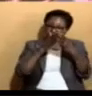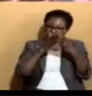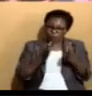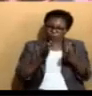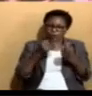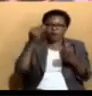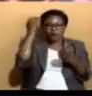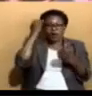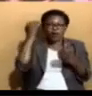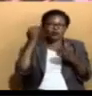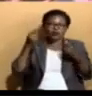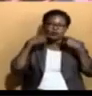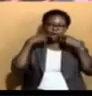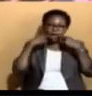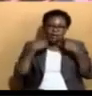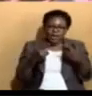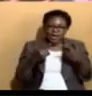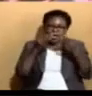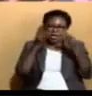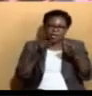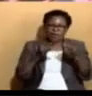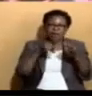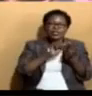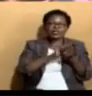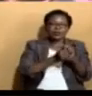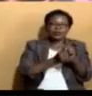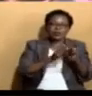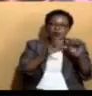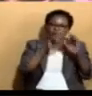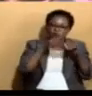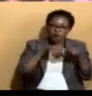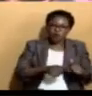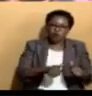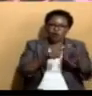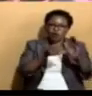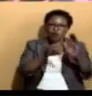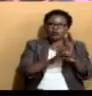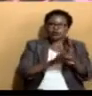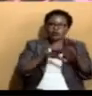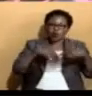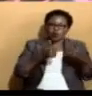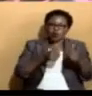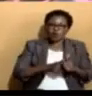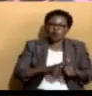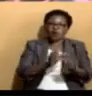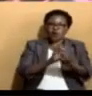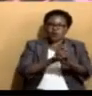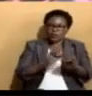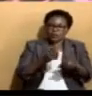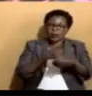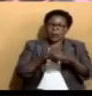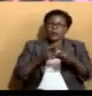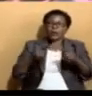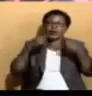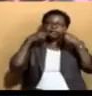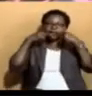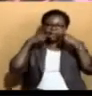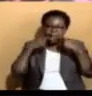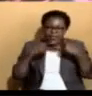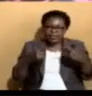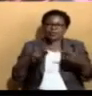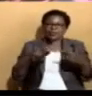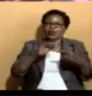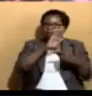to declare an amendment to be unconstitutionally void, the declaration does not revive the